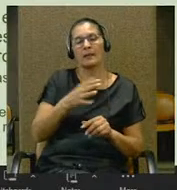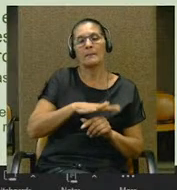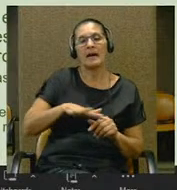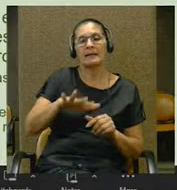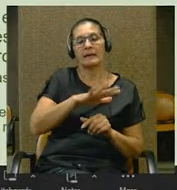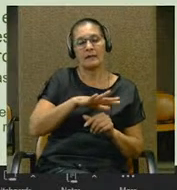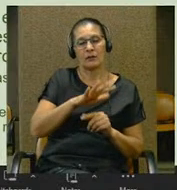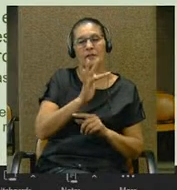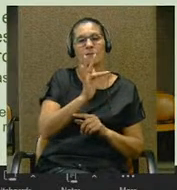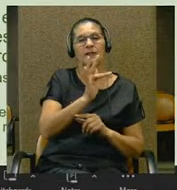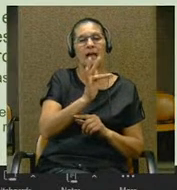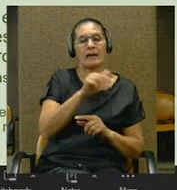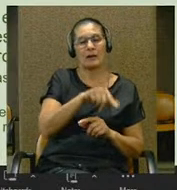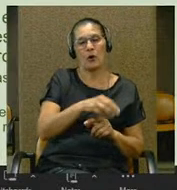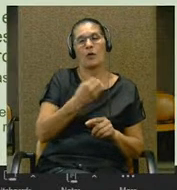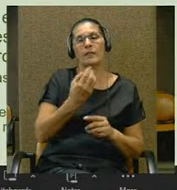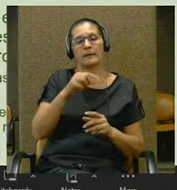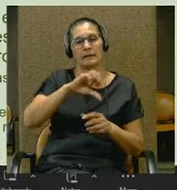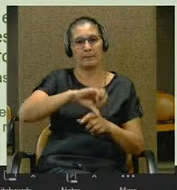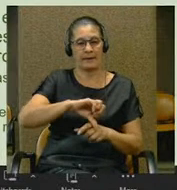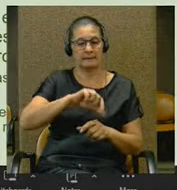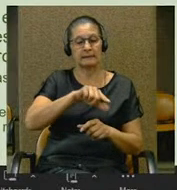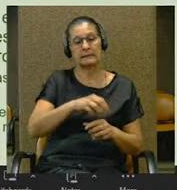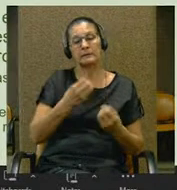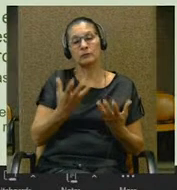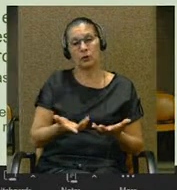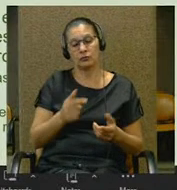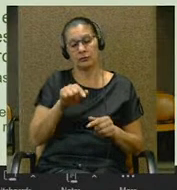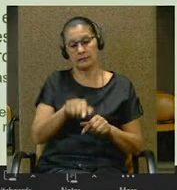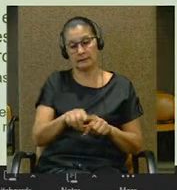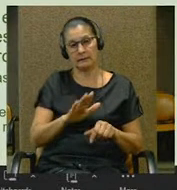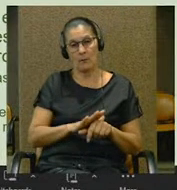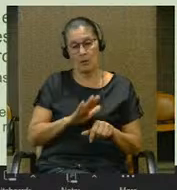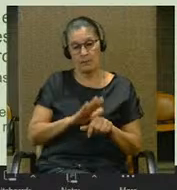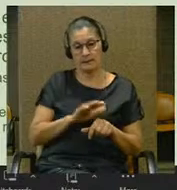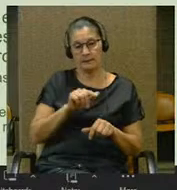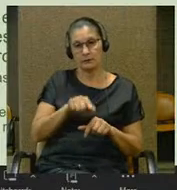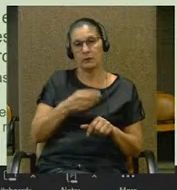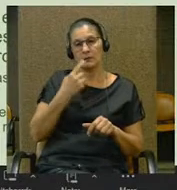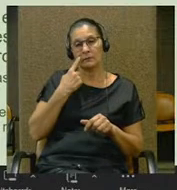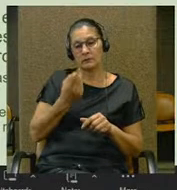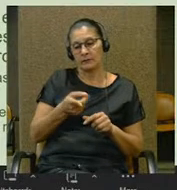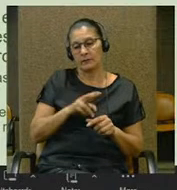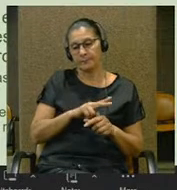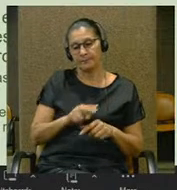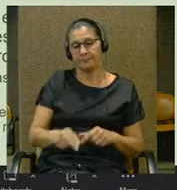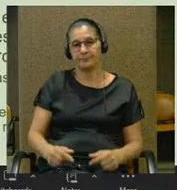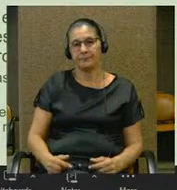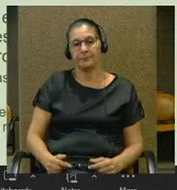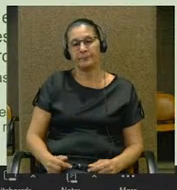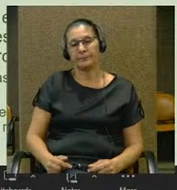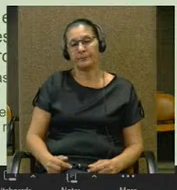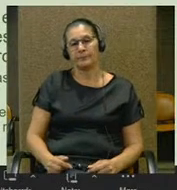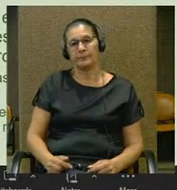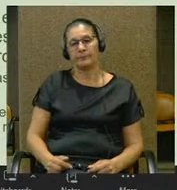temporarily the market of fentanyl in this country, and since then this has been re-established.